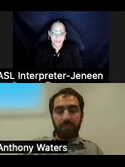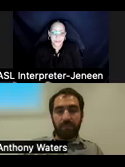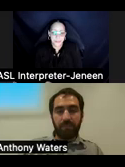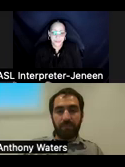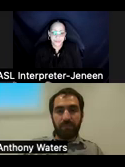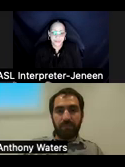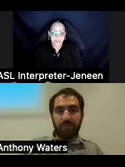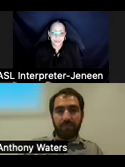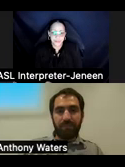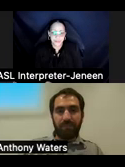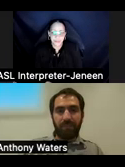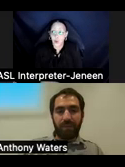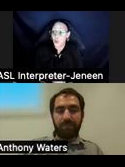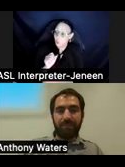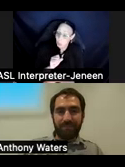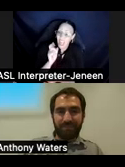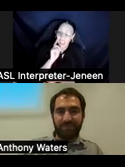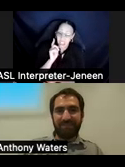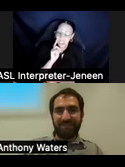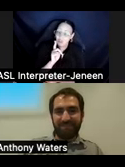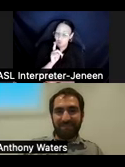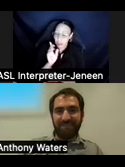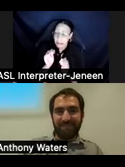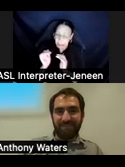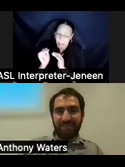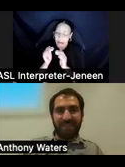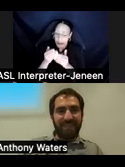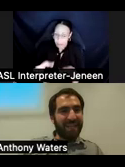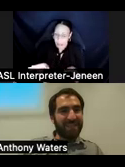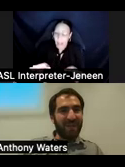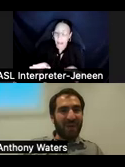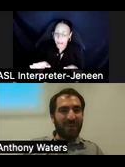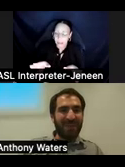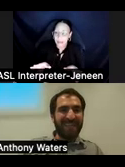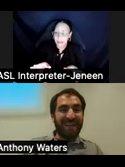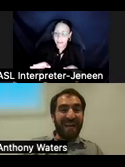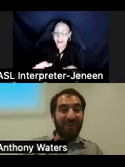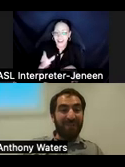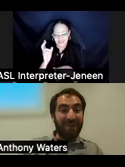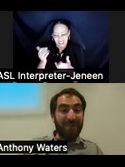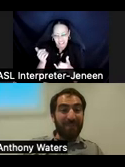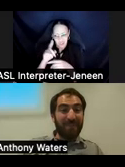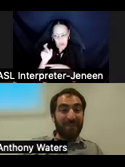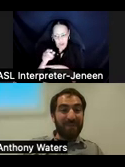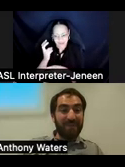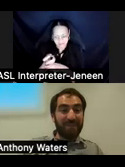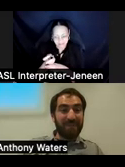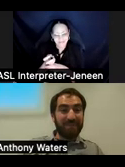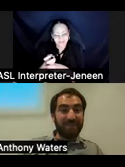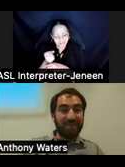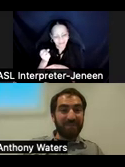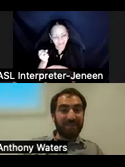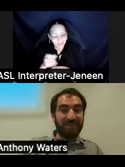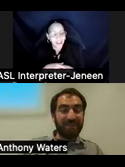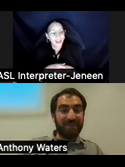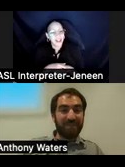Oh, I think this is pretty evenly split. Yeah, this is a hard one. A couple people However, saying, I just